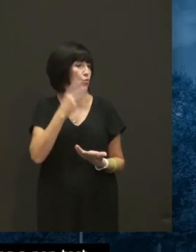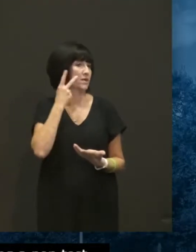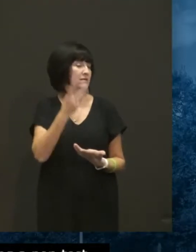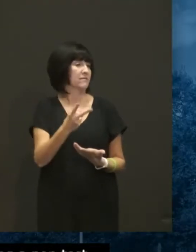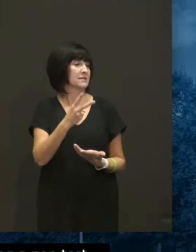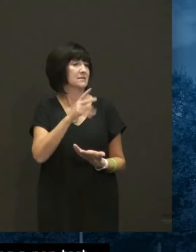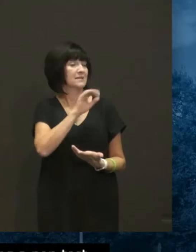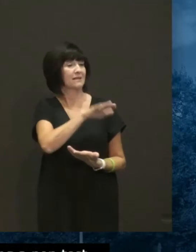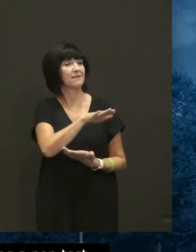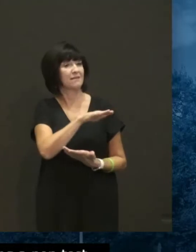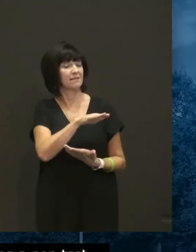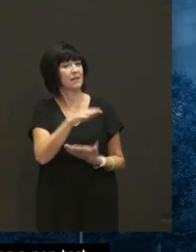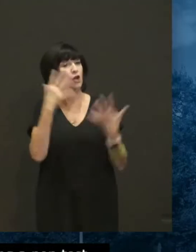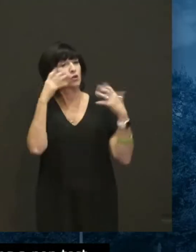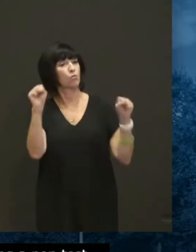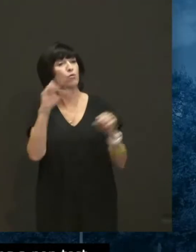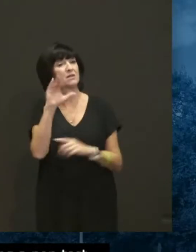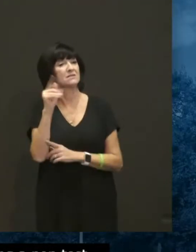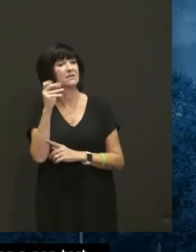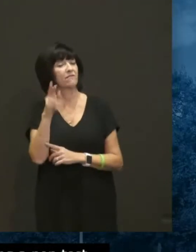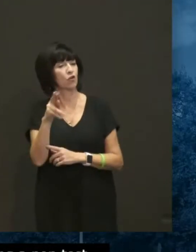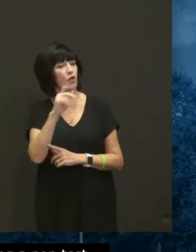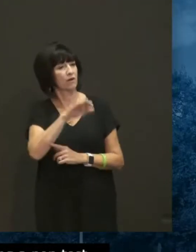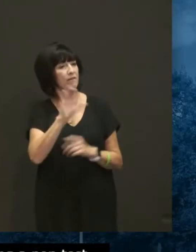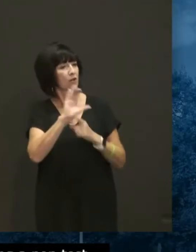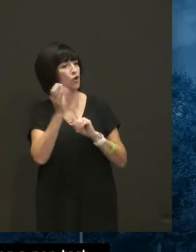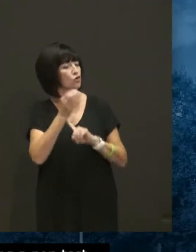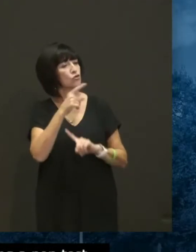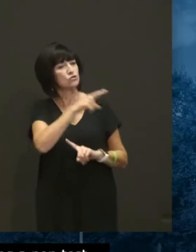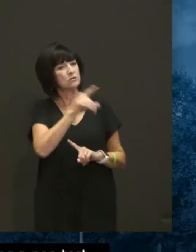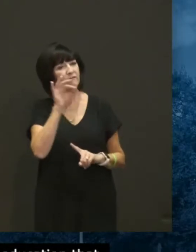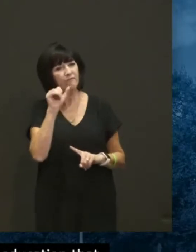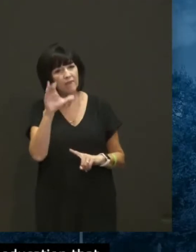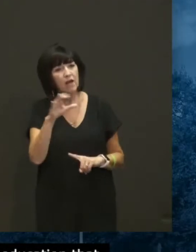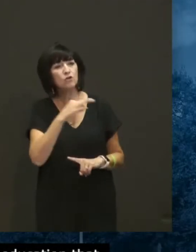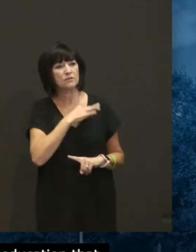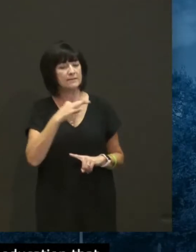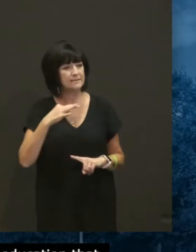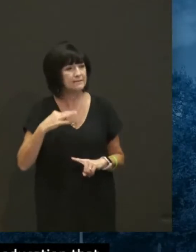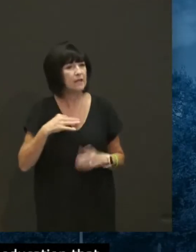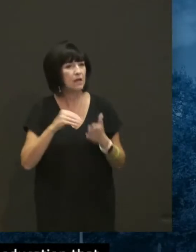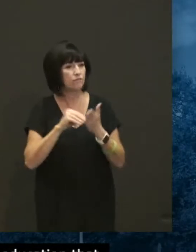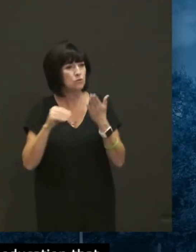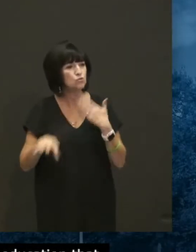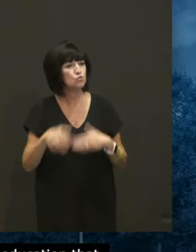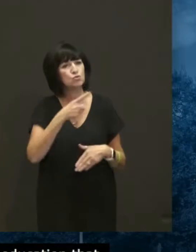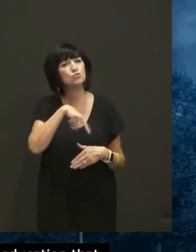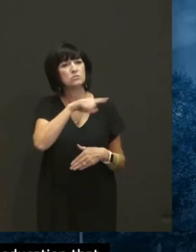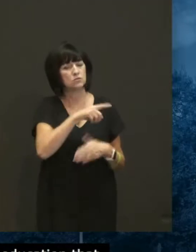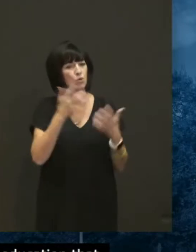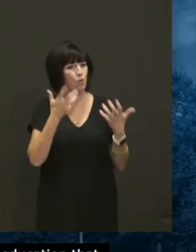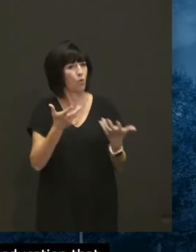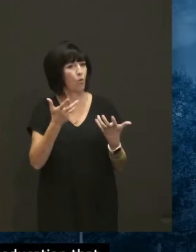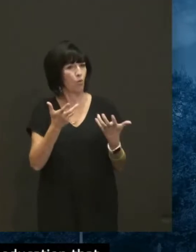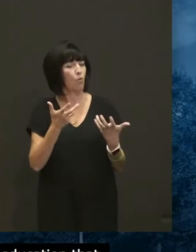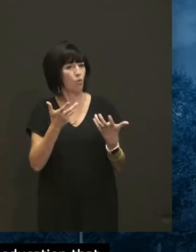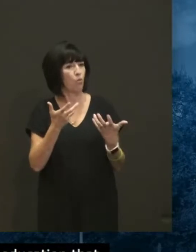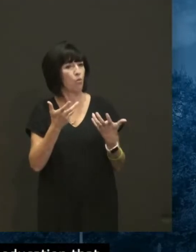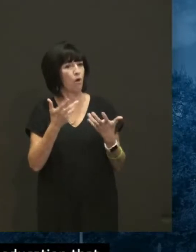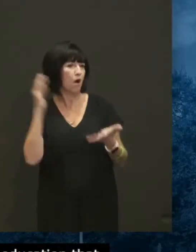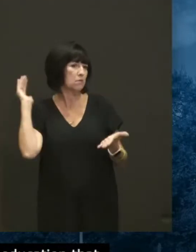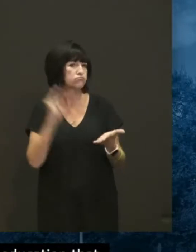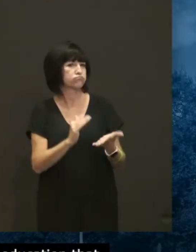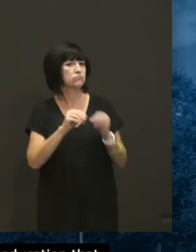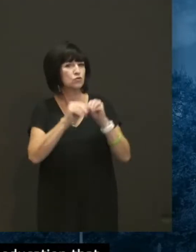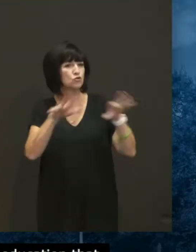a culture and education that they've done with their faculty and their staff and their students to really beat this as much as they can. And we'll support them any way we